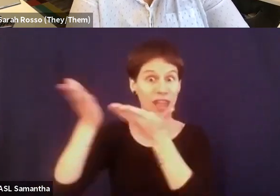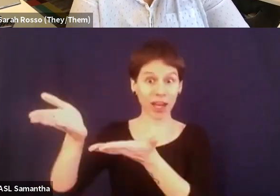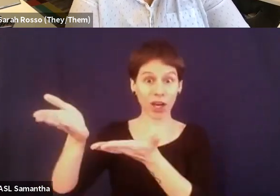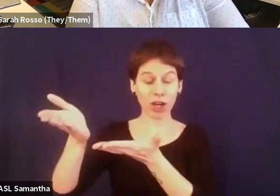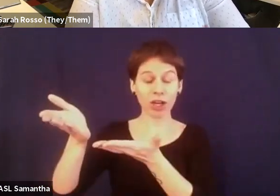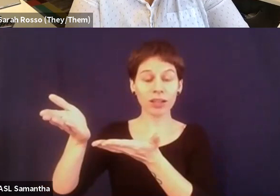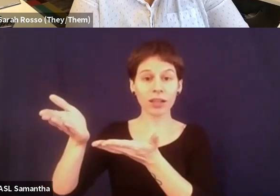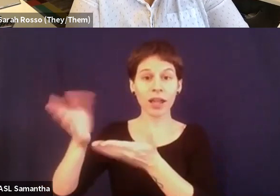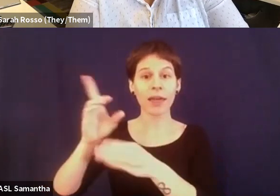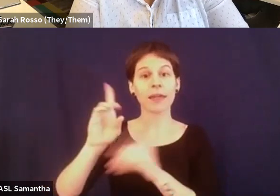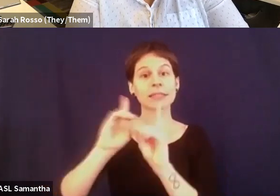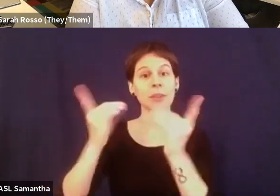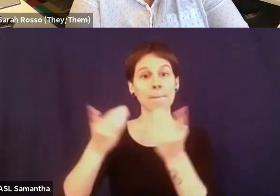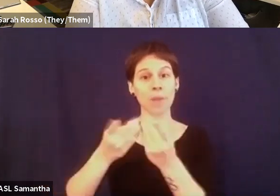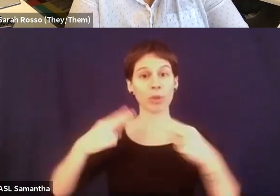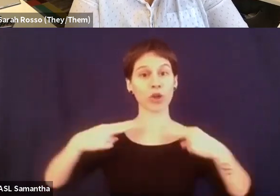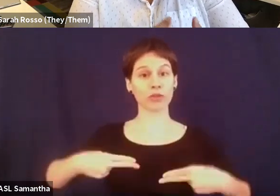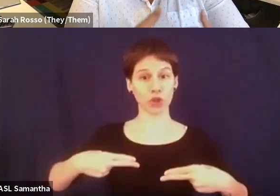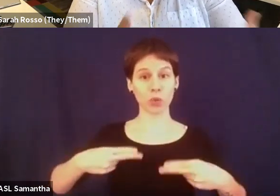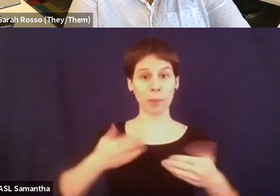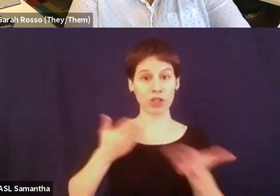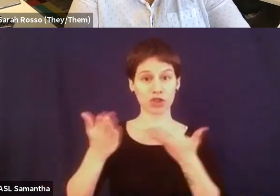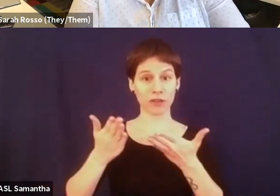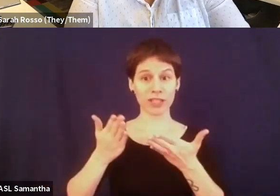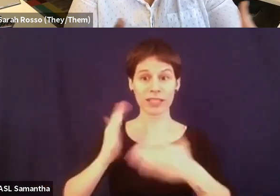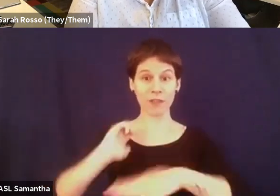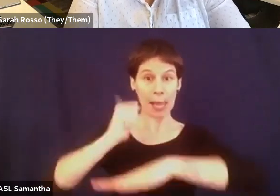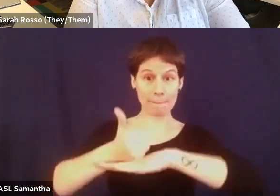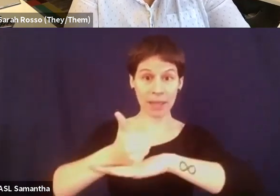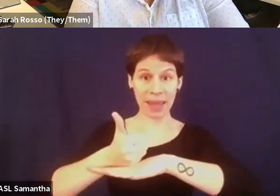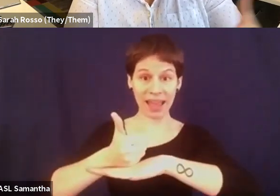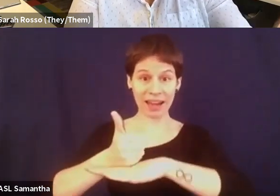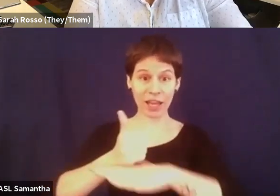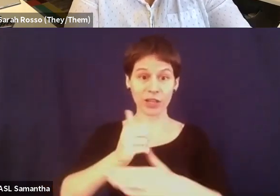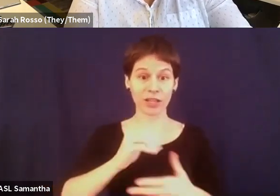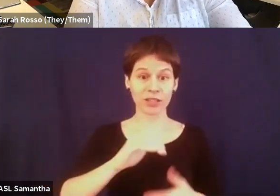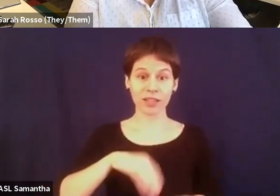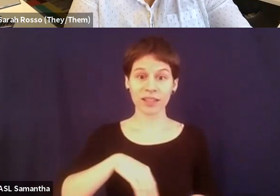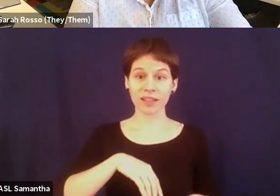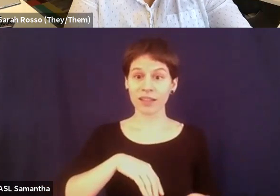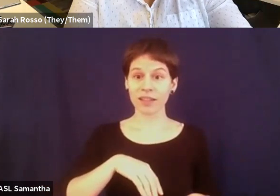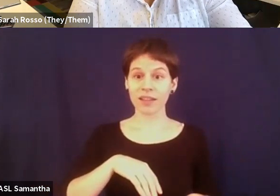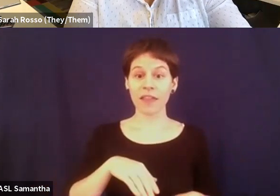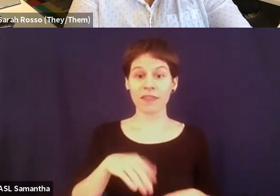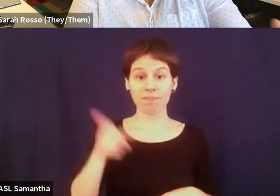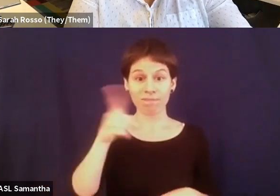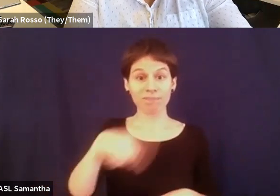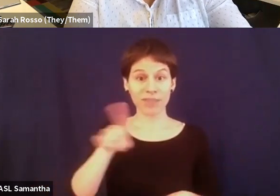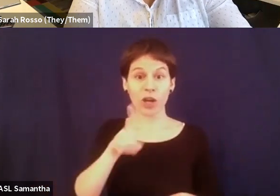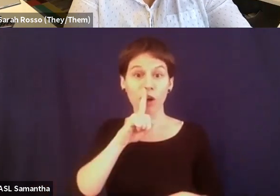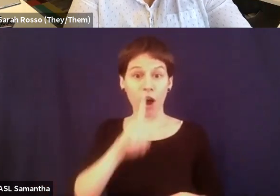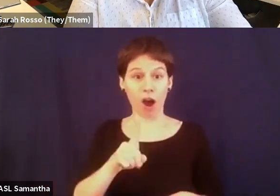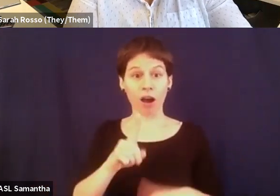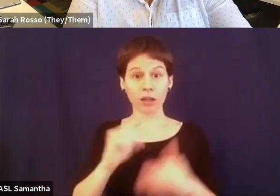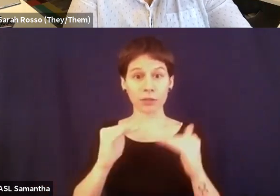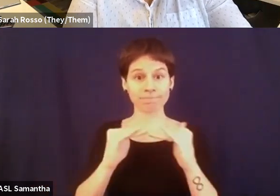Human Services has implemented those practices. I'm going to shout out Shauna again with Shauna, right? Like, so there are standards out there that can be